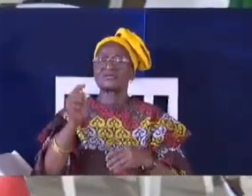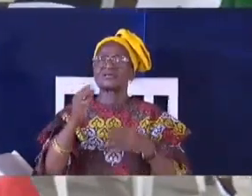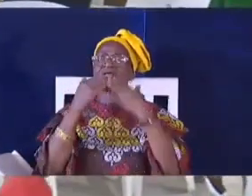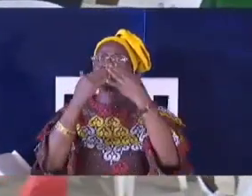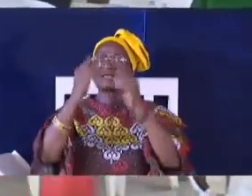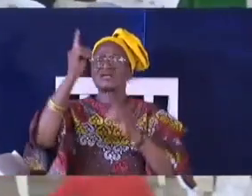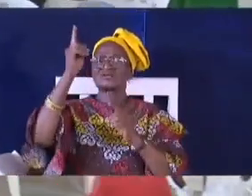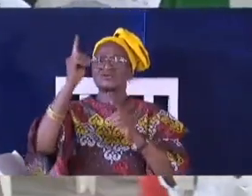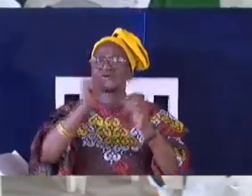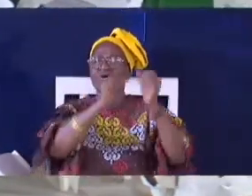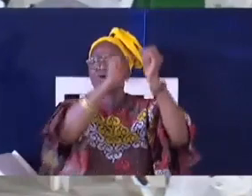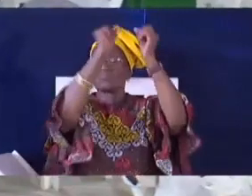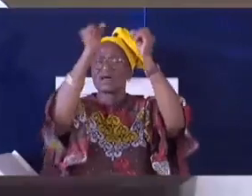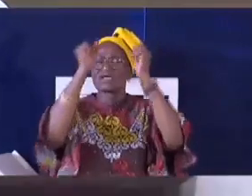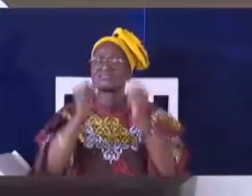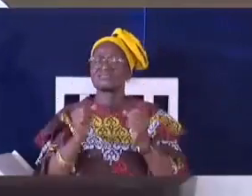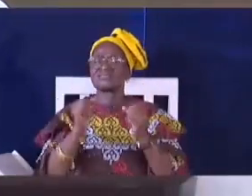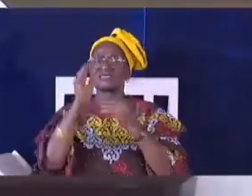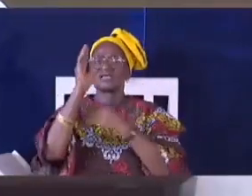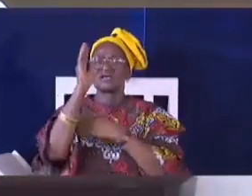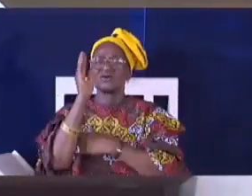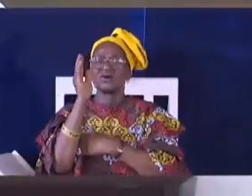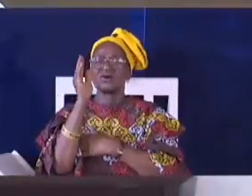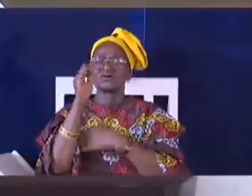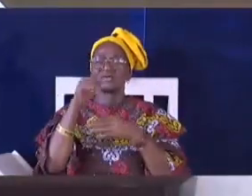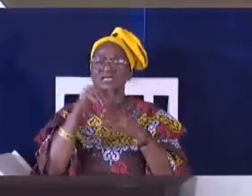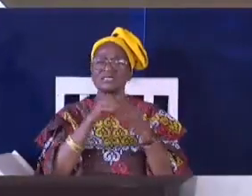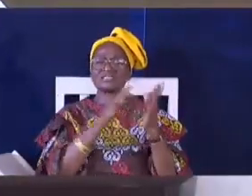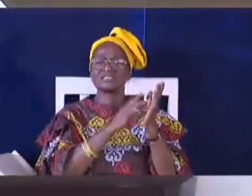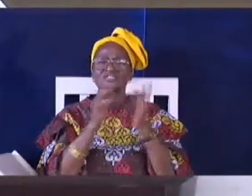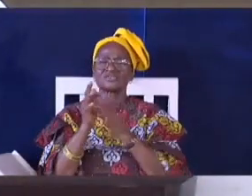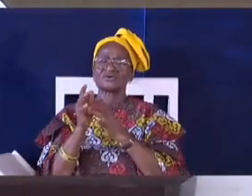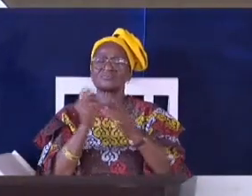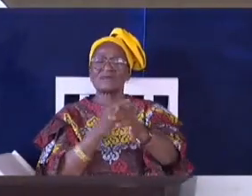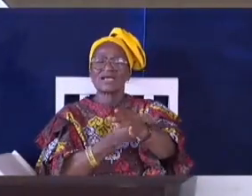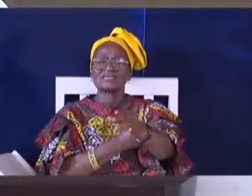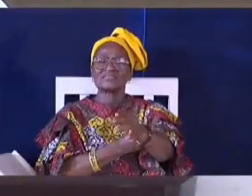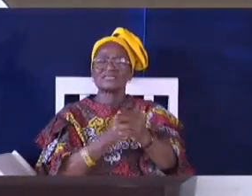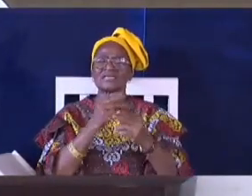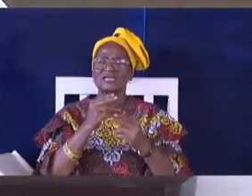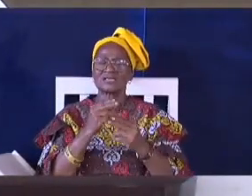Thank you, Almighty God. In Jesus' mighty name, we